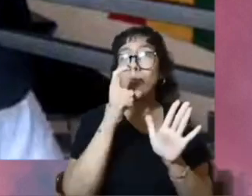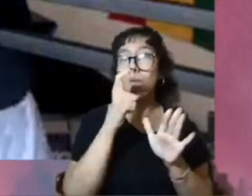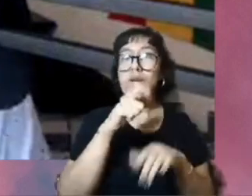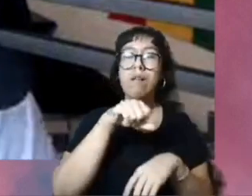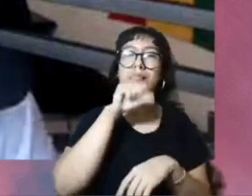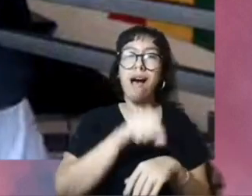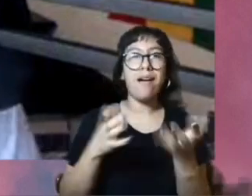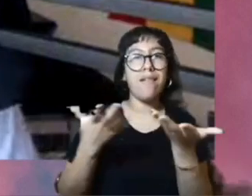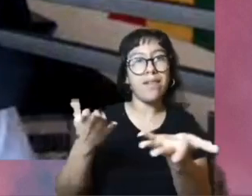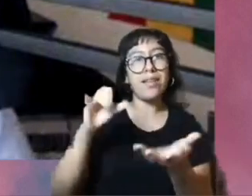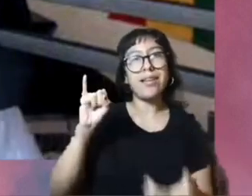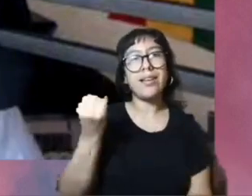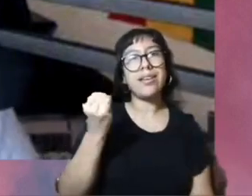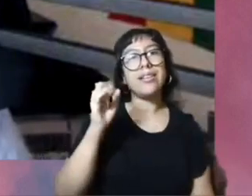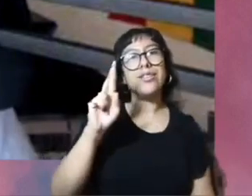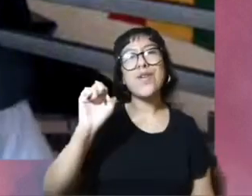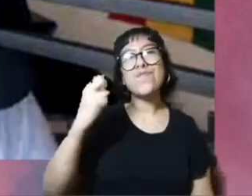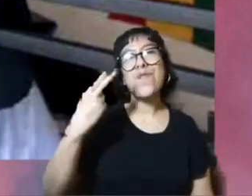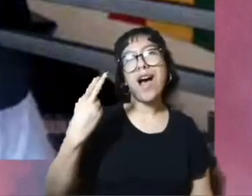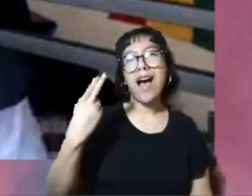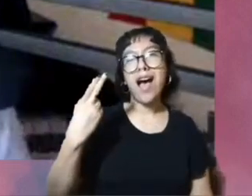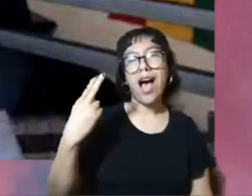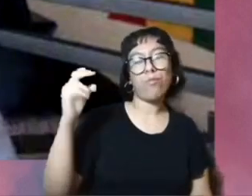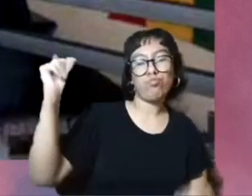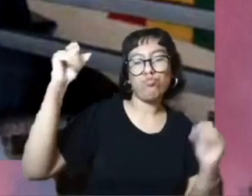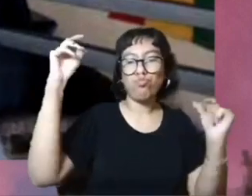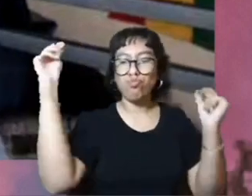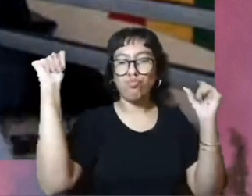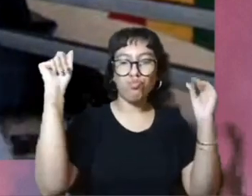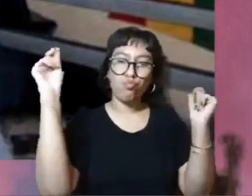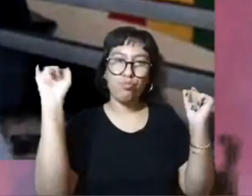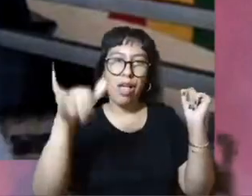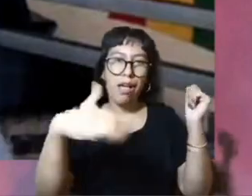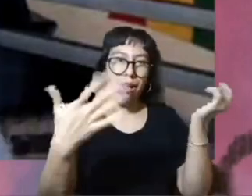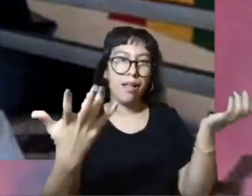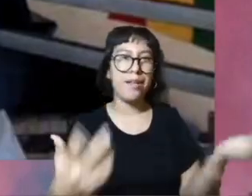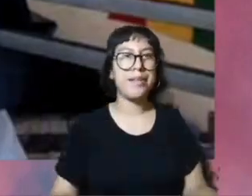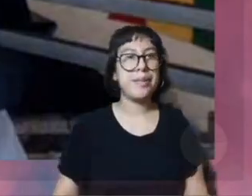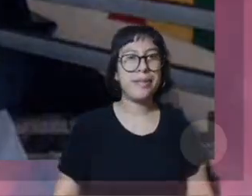love for Jaira. Ooh, ooh, ooh.